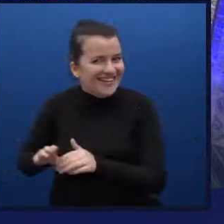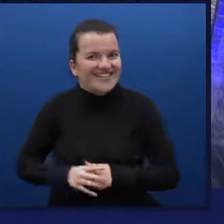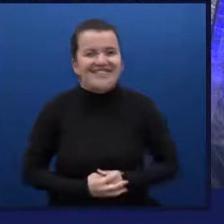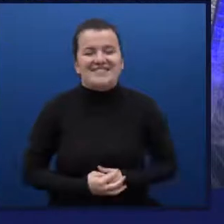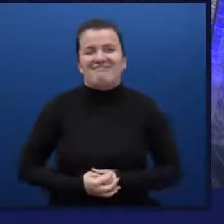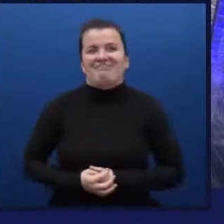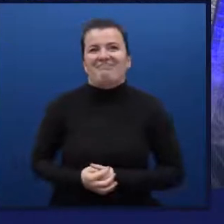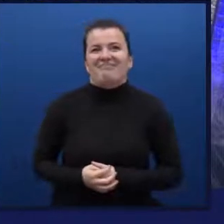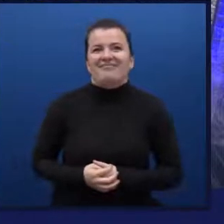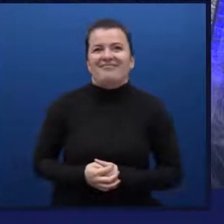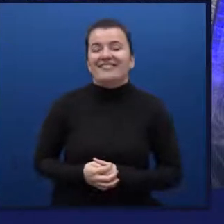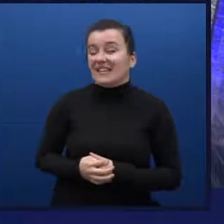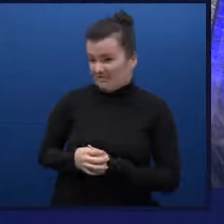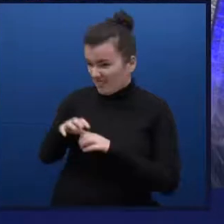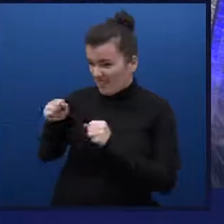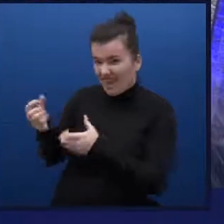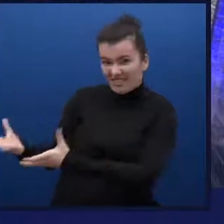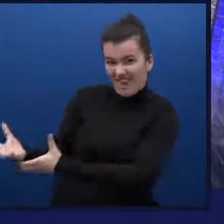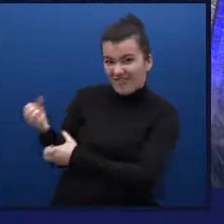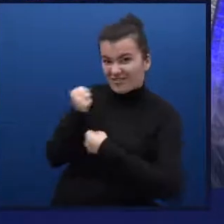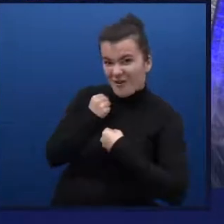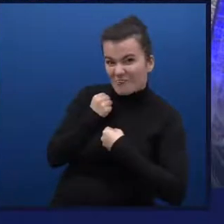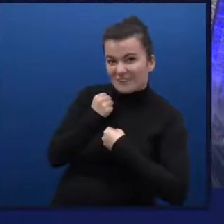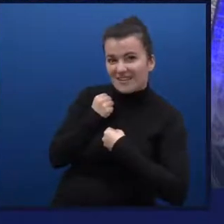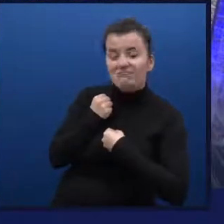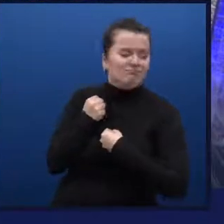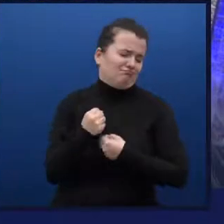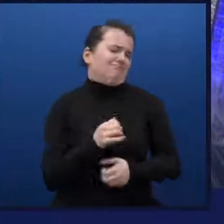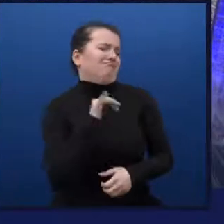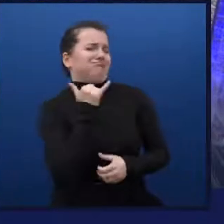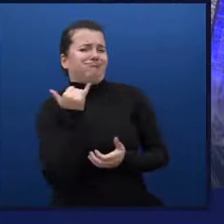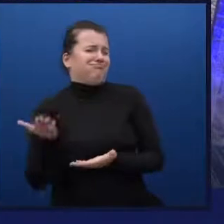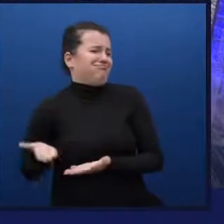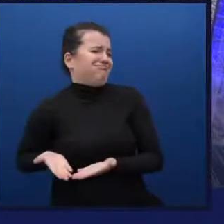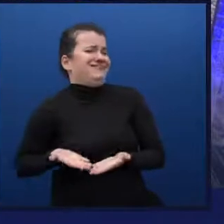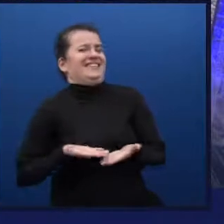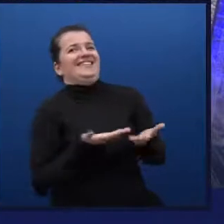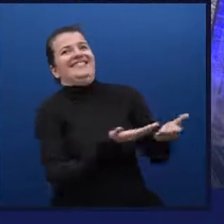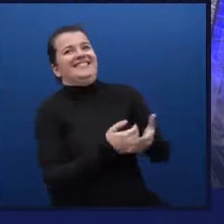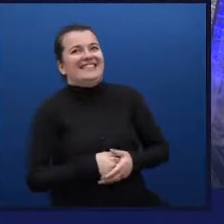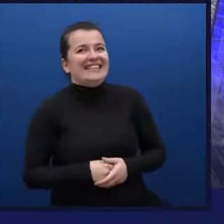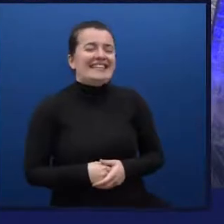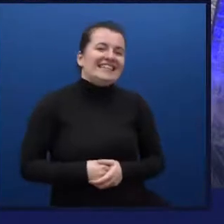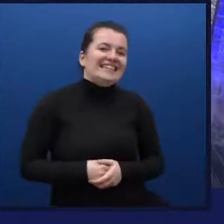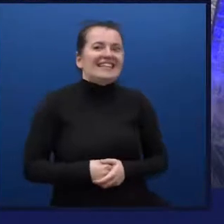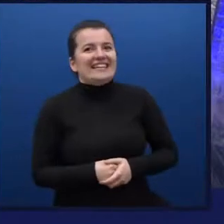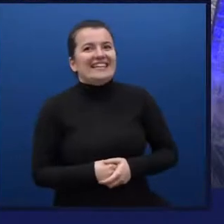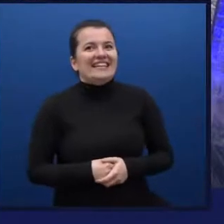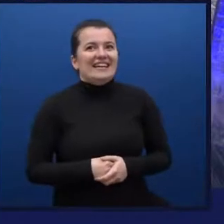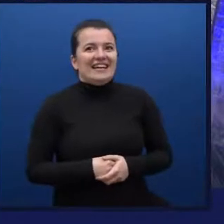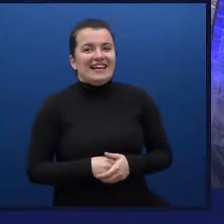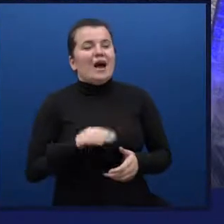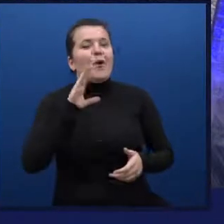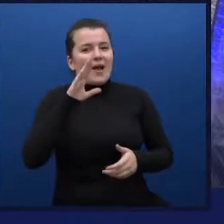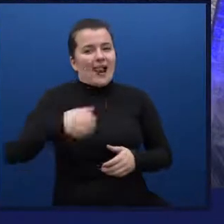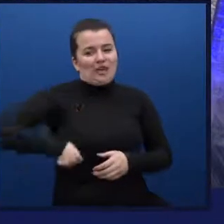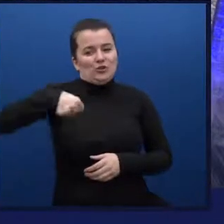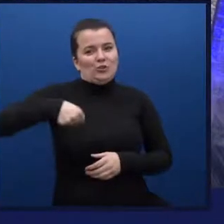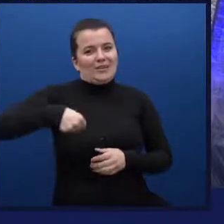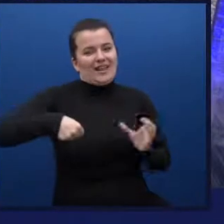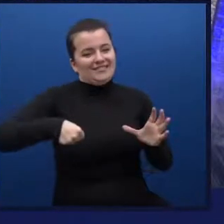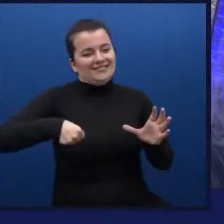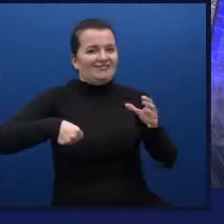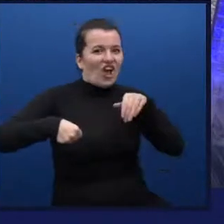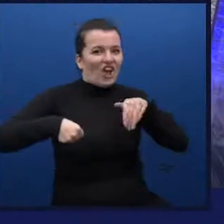Can I still adopt him? Absolutely. You know what? I will stick him in my suitcase when I come